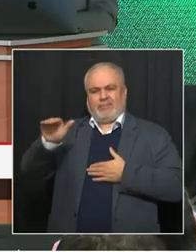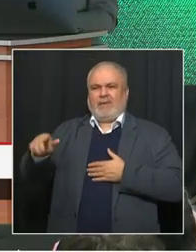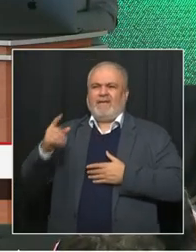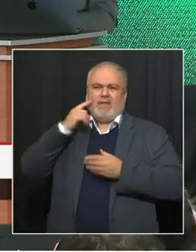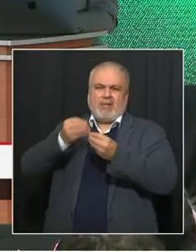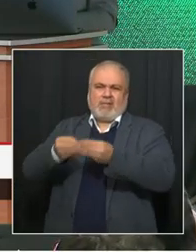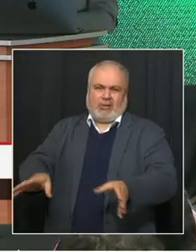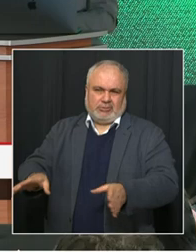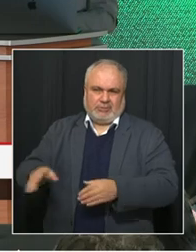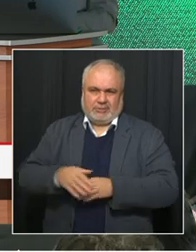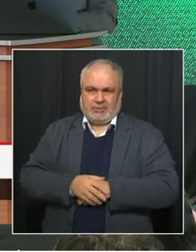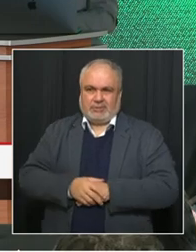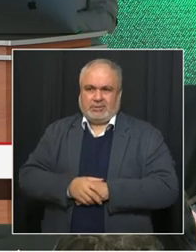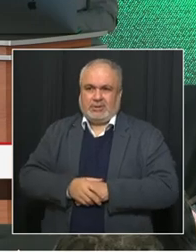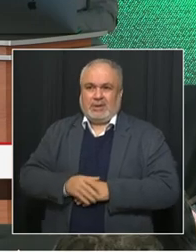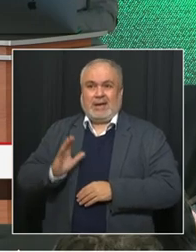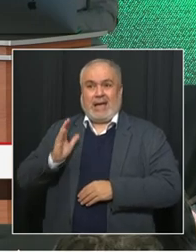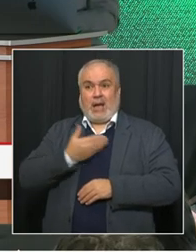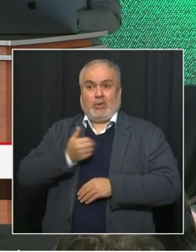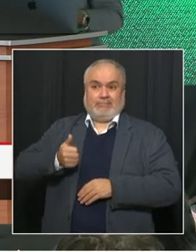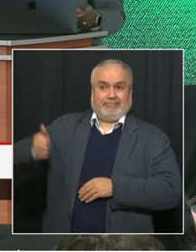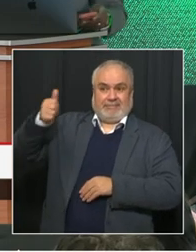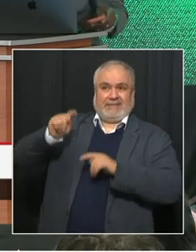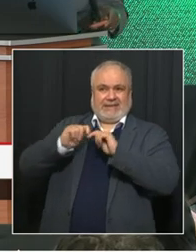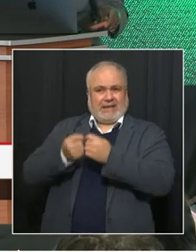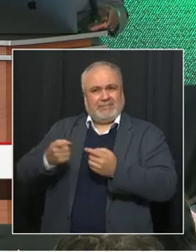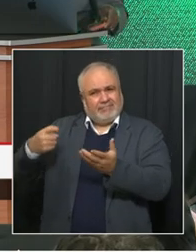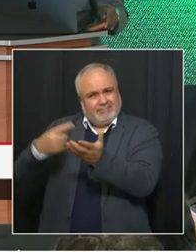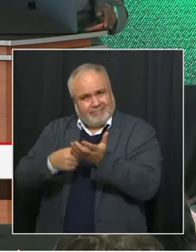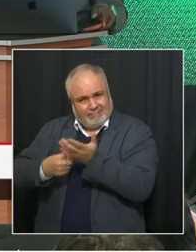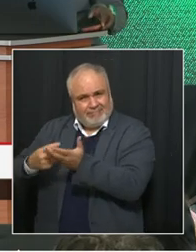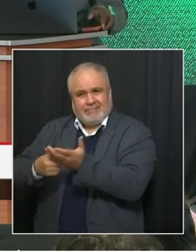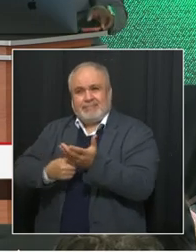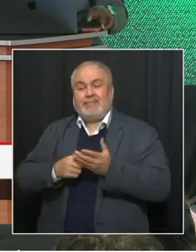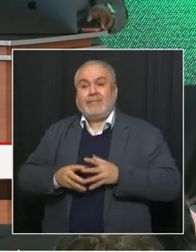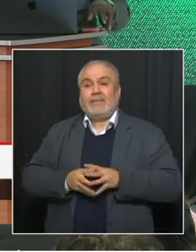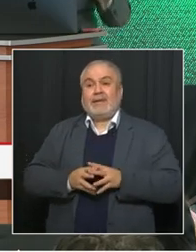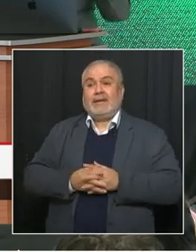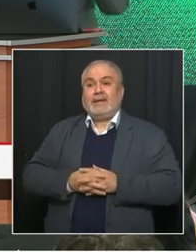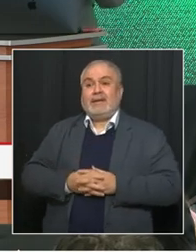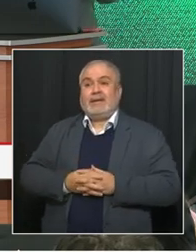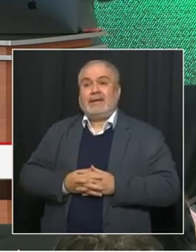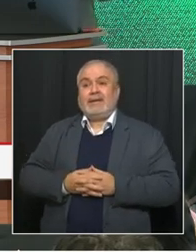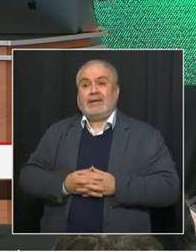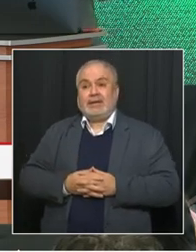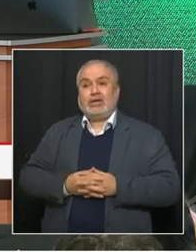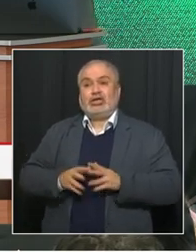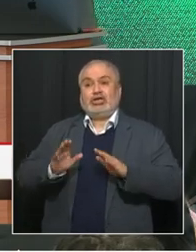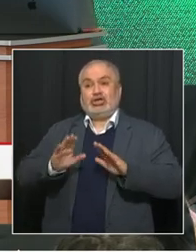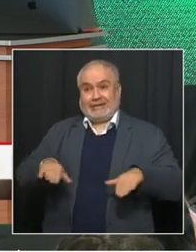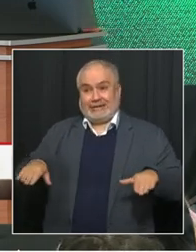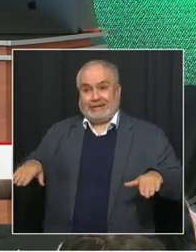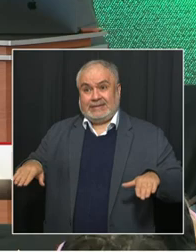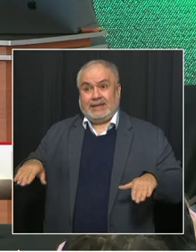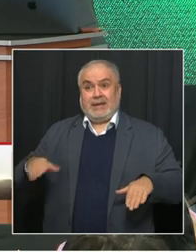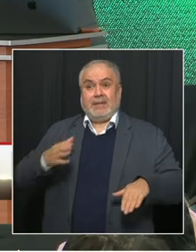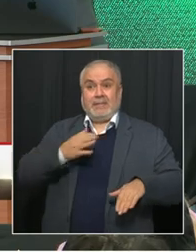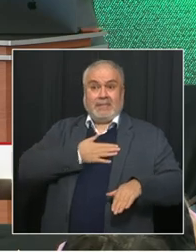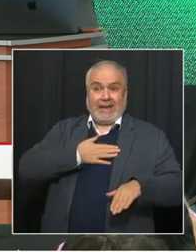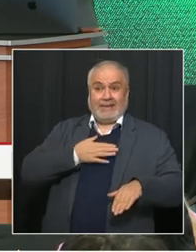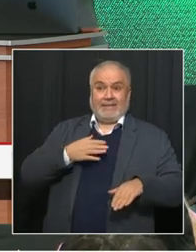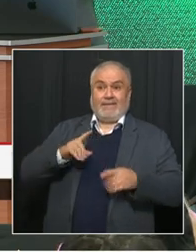senior leadership teams, that children and my contemporaries, people